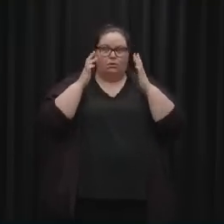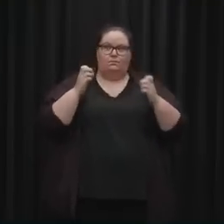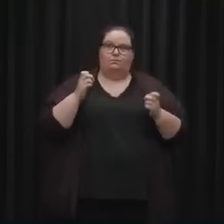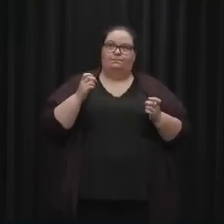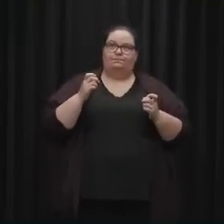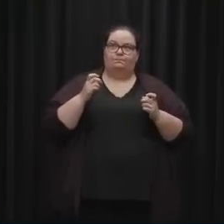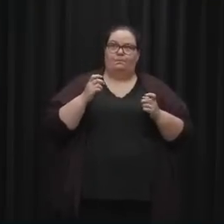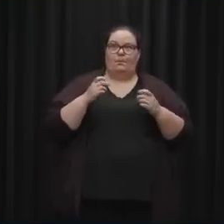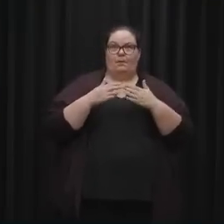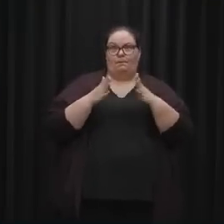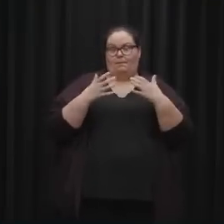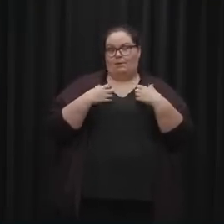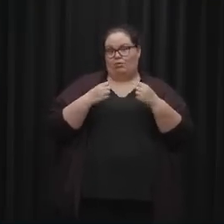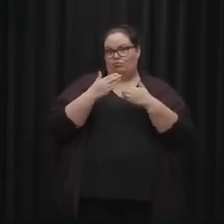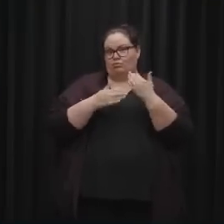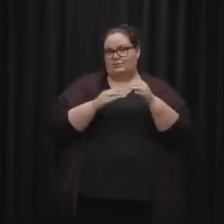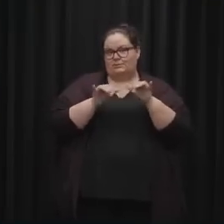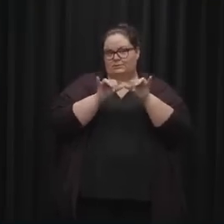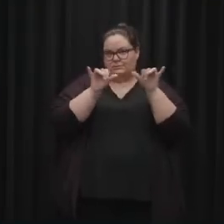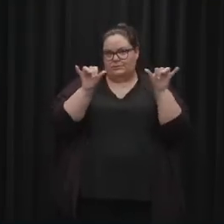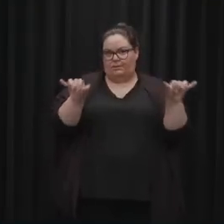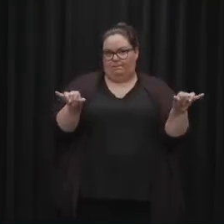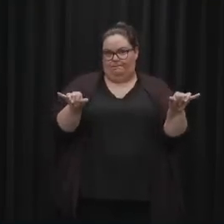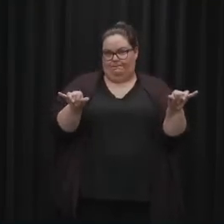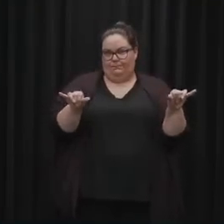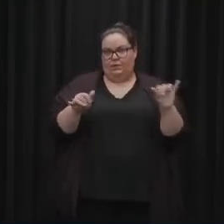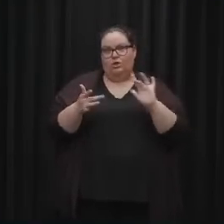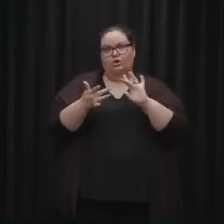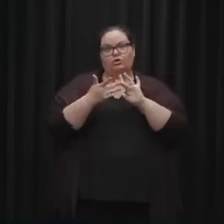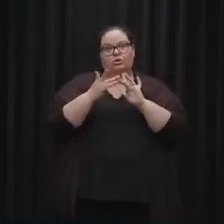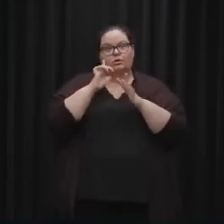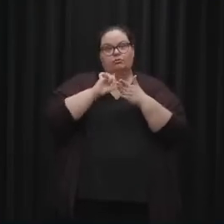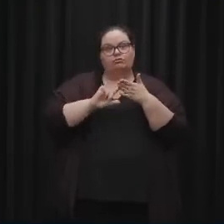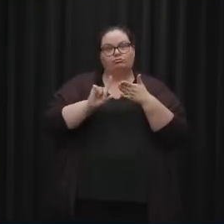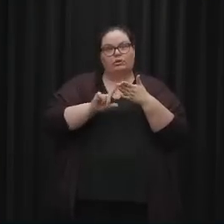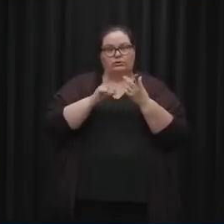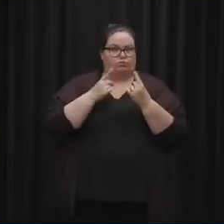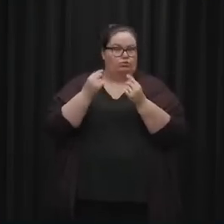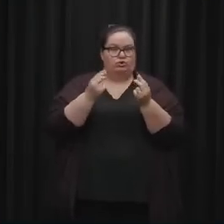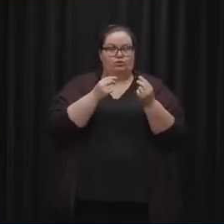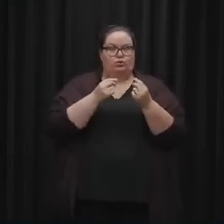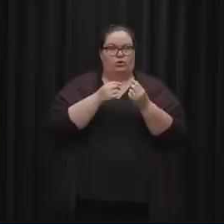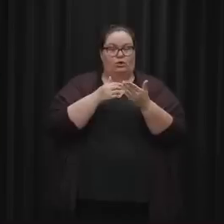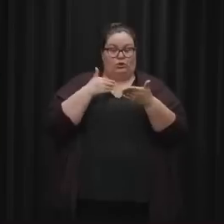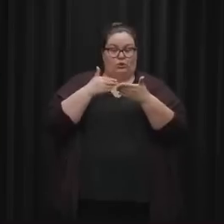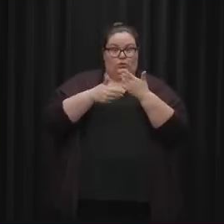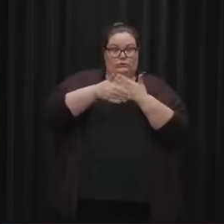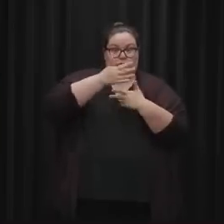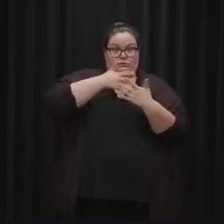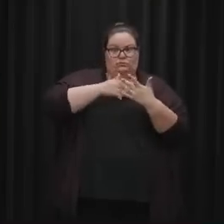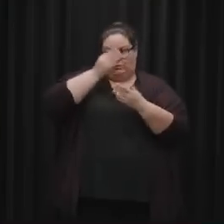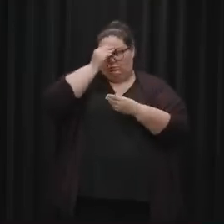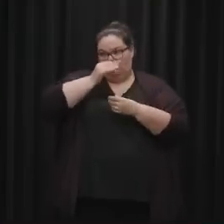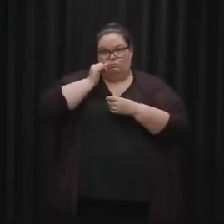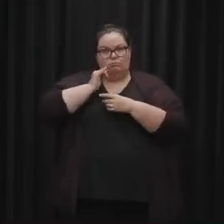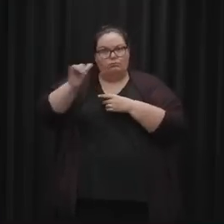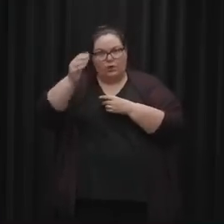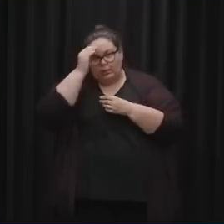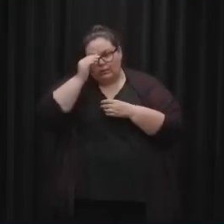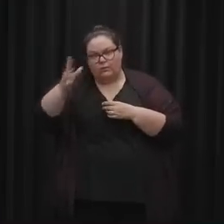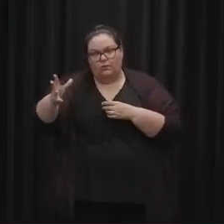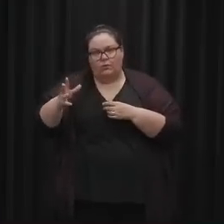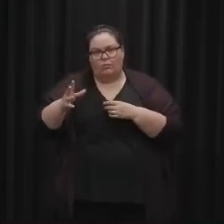health process is the same. So the contact tracing would be done and close contacts would be identified, and those